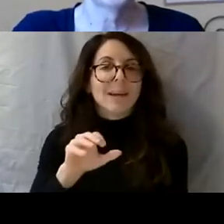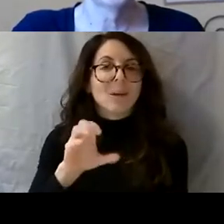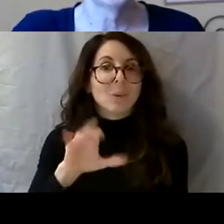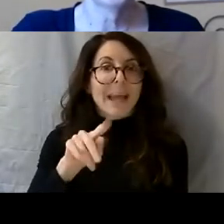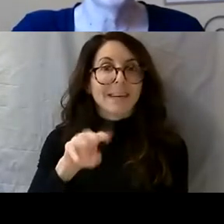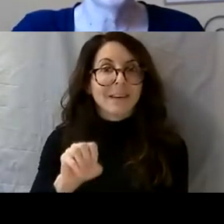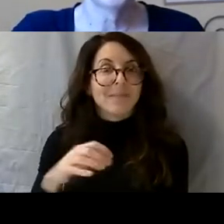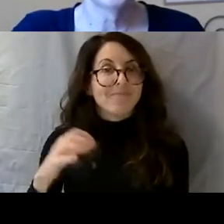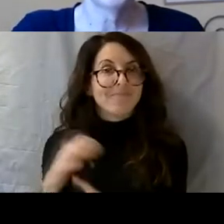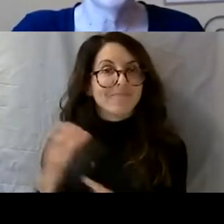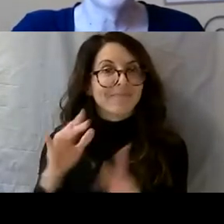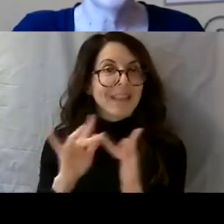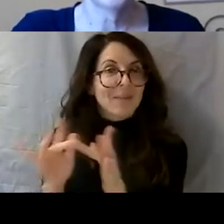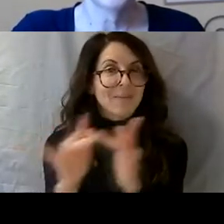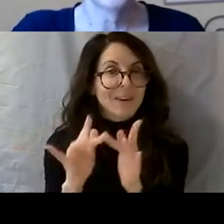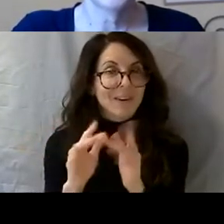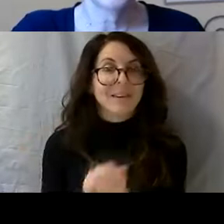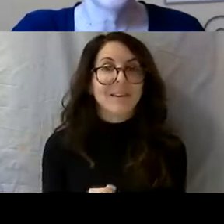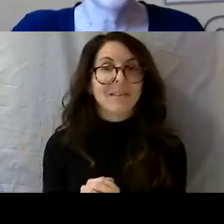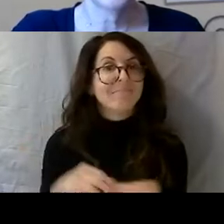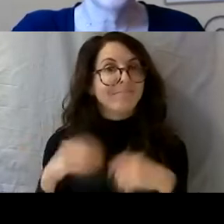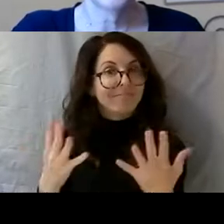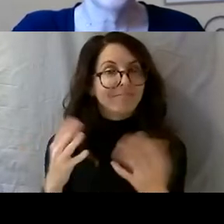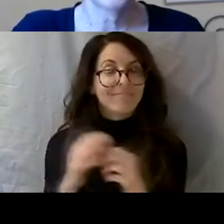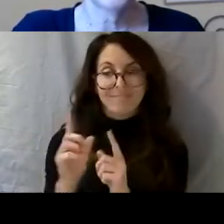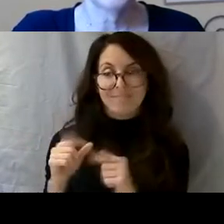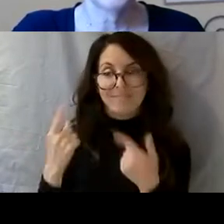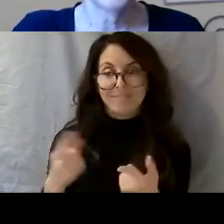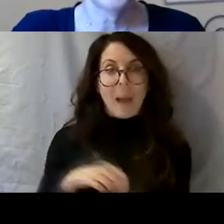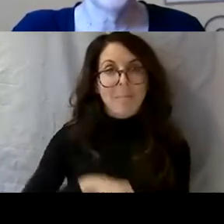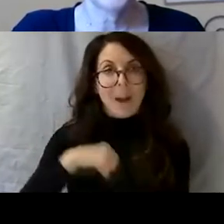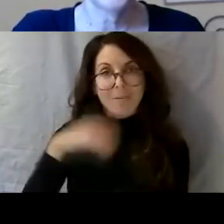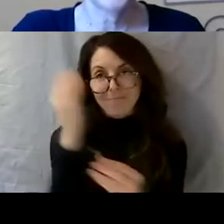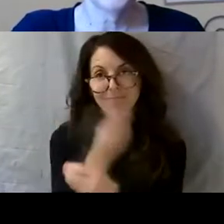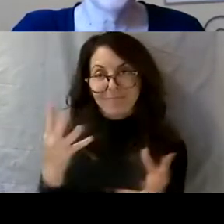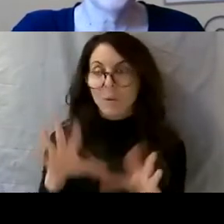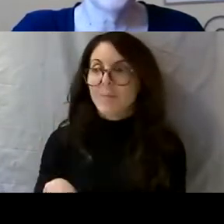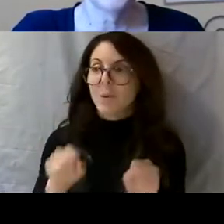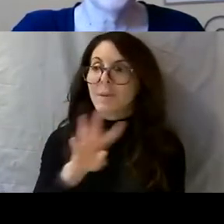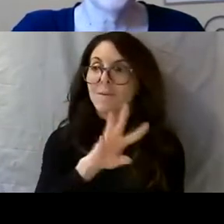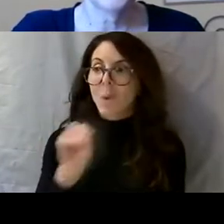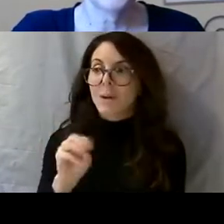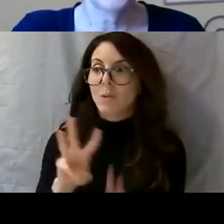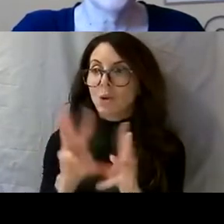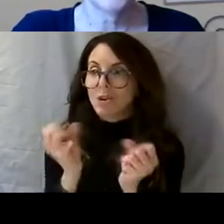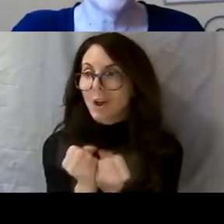I'm very proud to say we have hosted 40 workshops, events, or